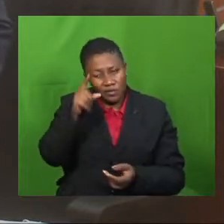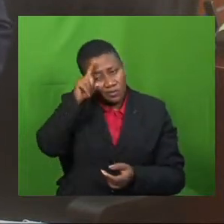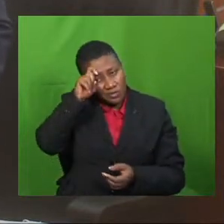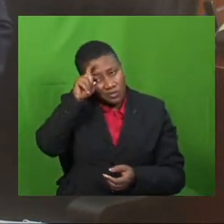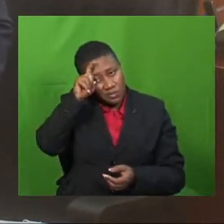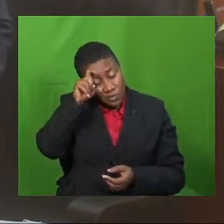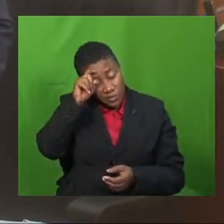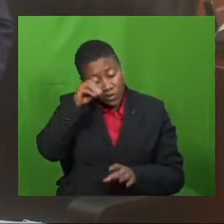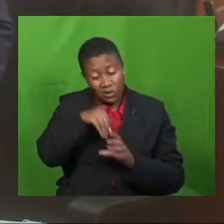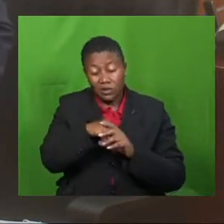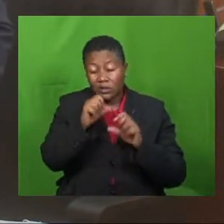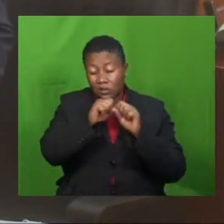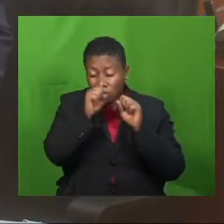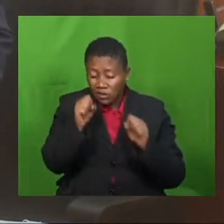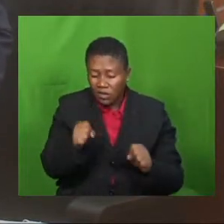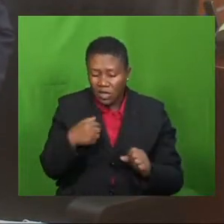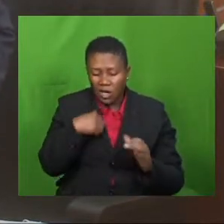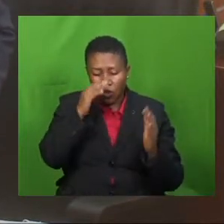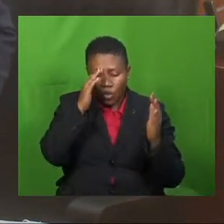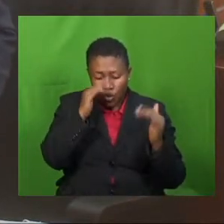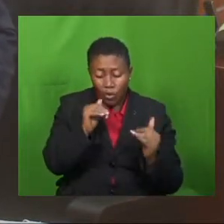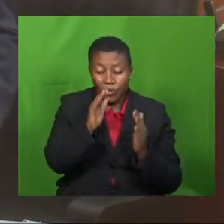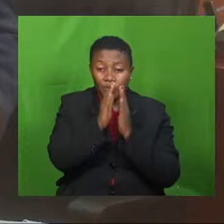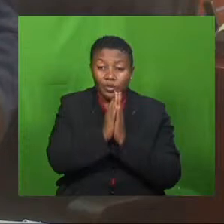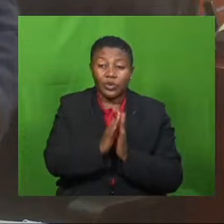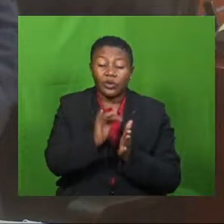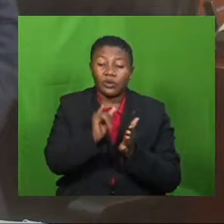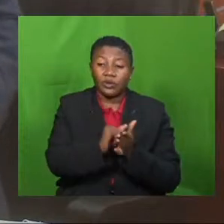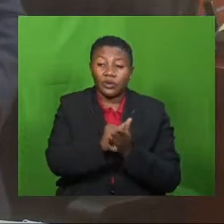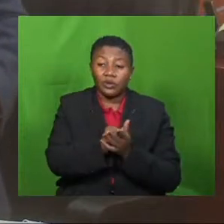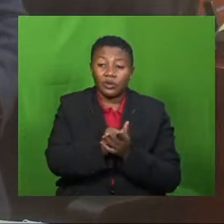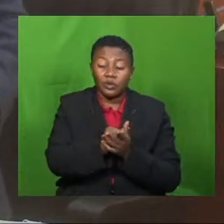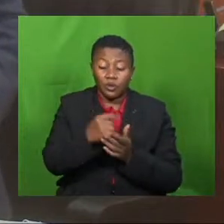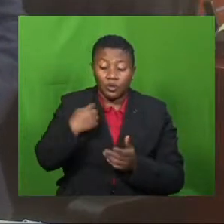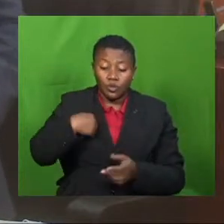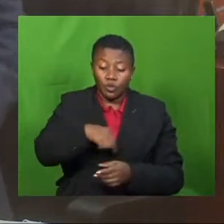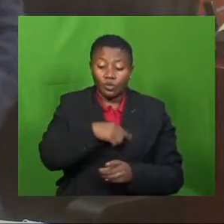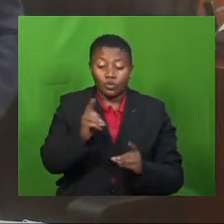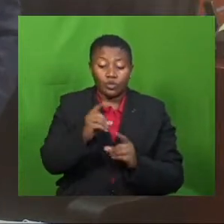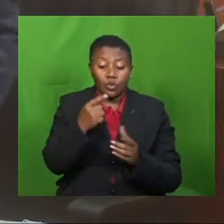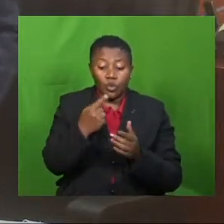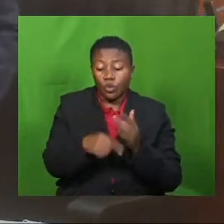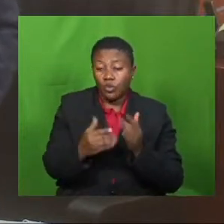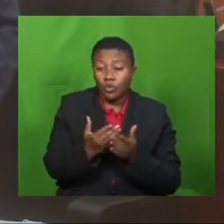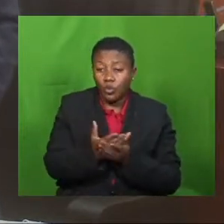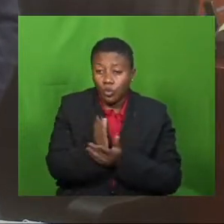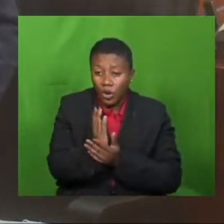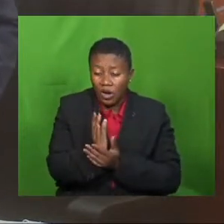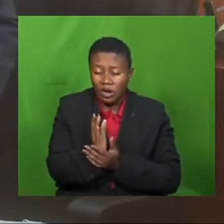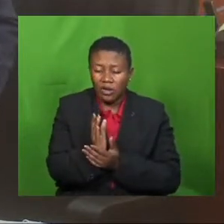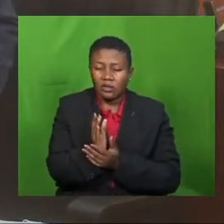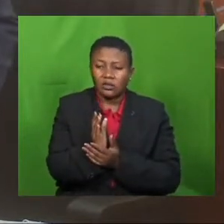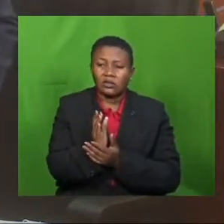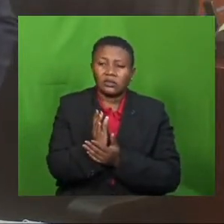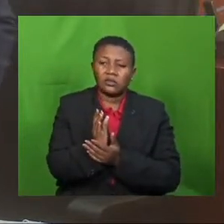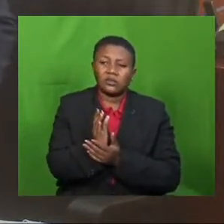in the system. And I hope and pray that we'll do what is needful to project